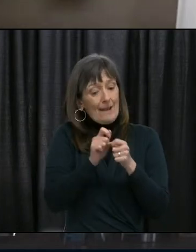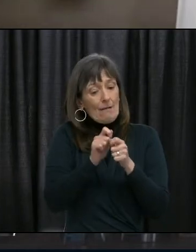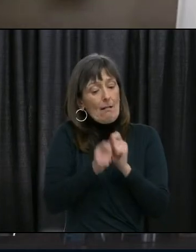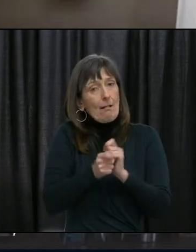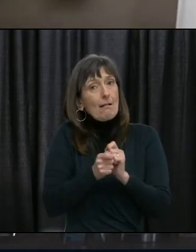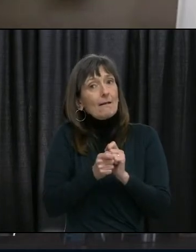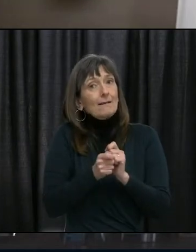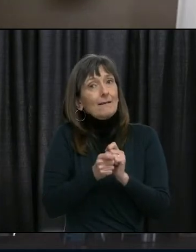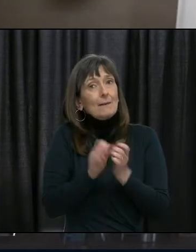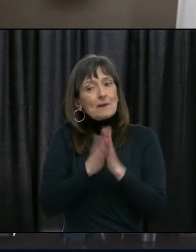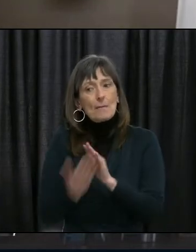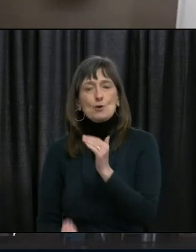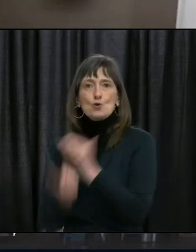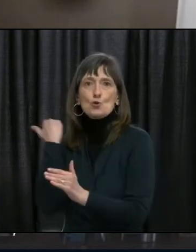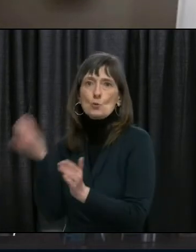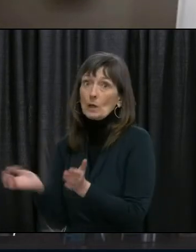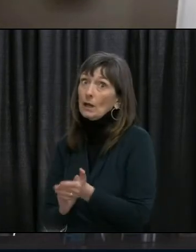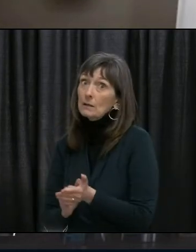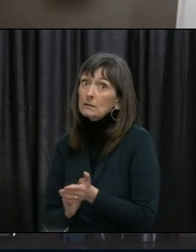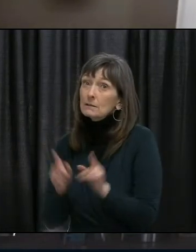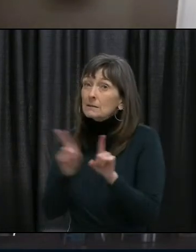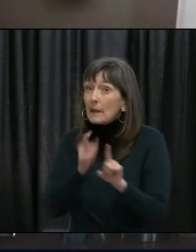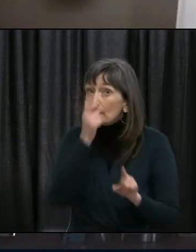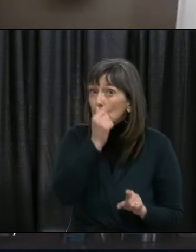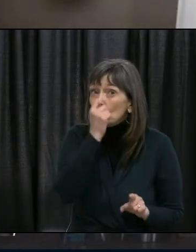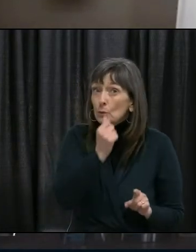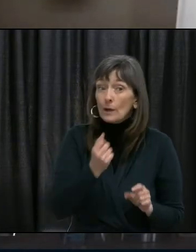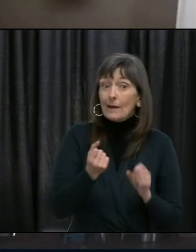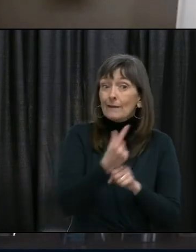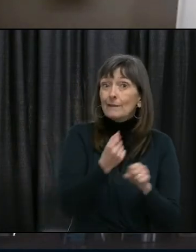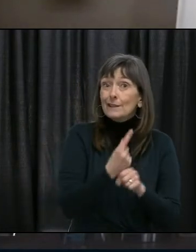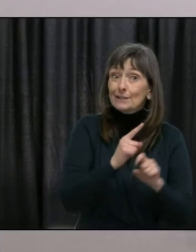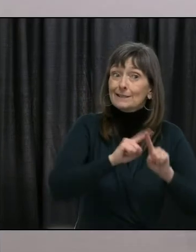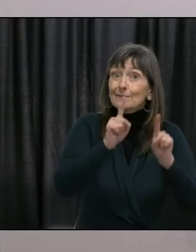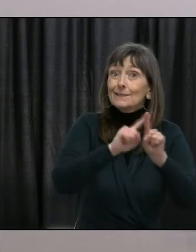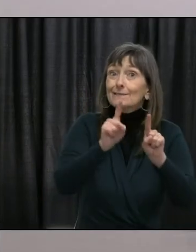flu, we're going to have to reconfigure our healthcare system.